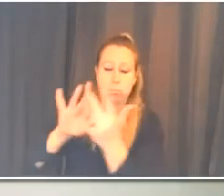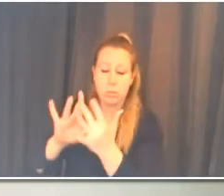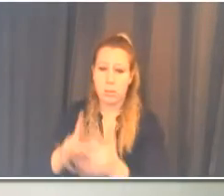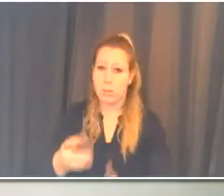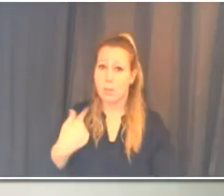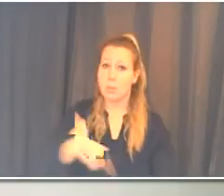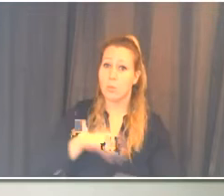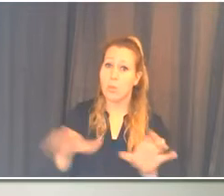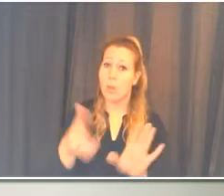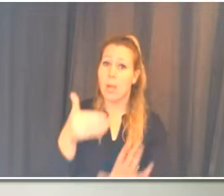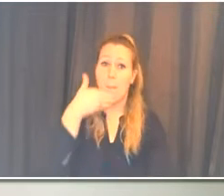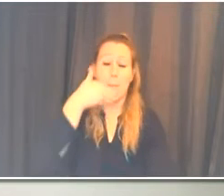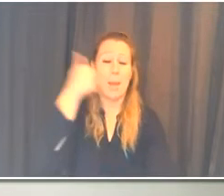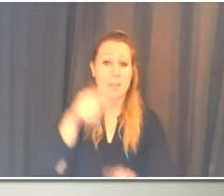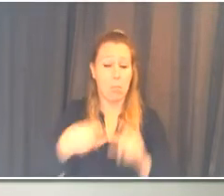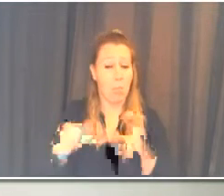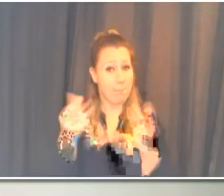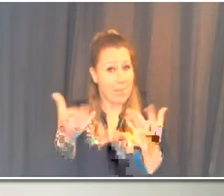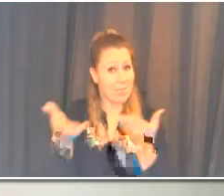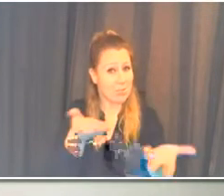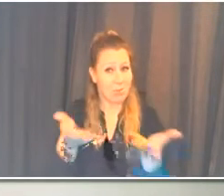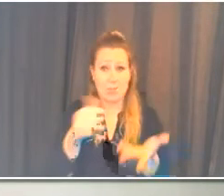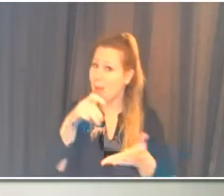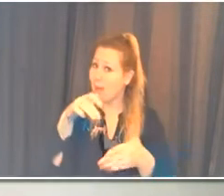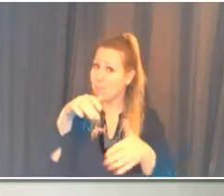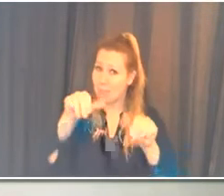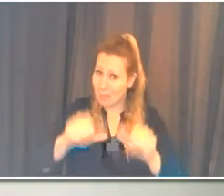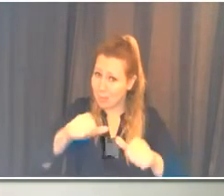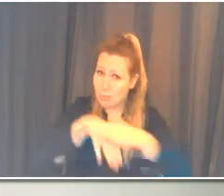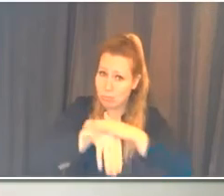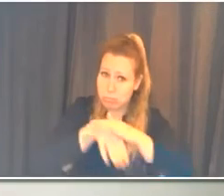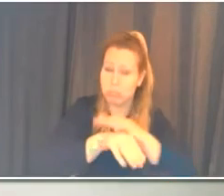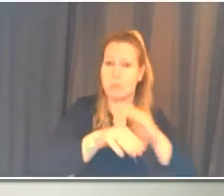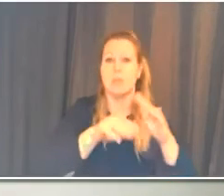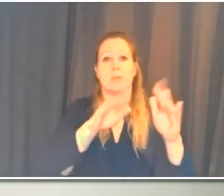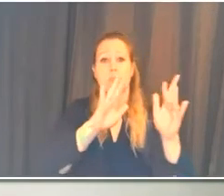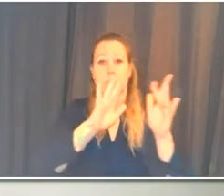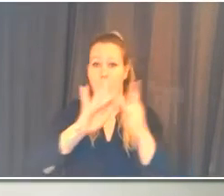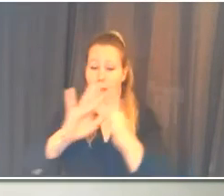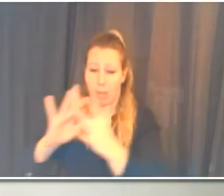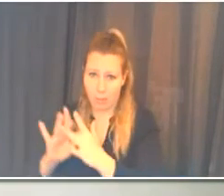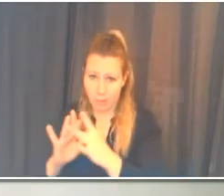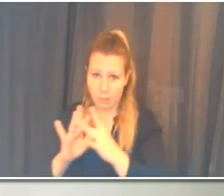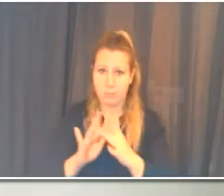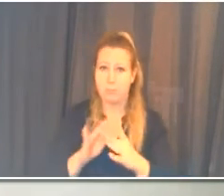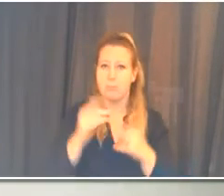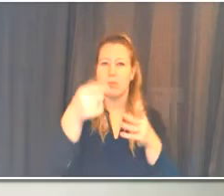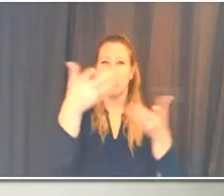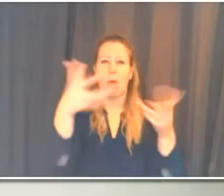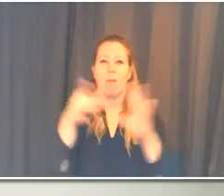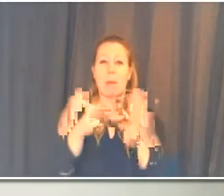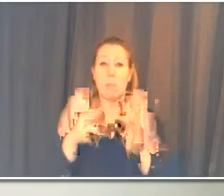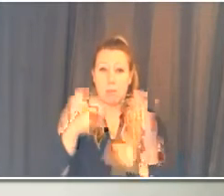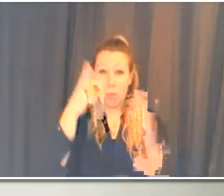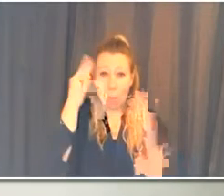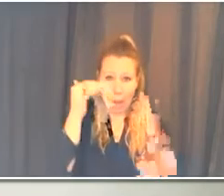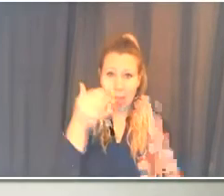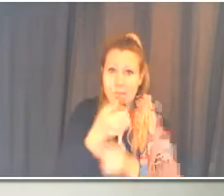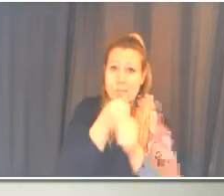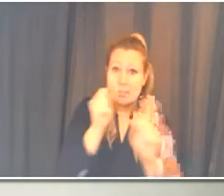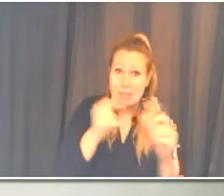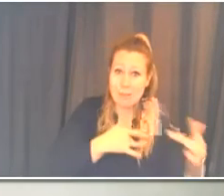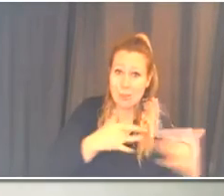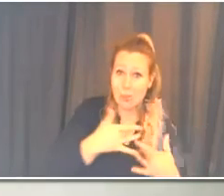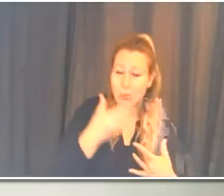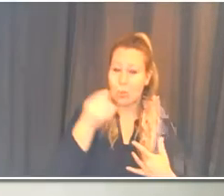until they are arrested a system response isn't enough especially now as many people may be less likely to call on law enforcement we need to provide additional